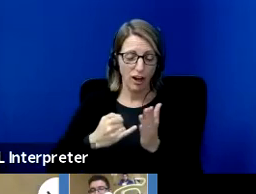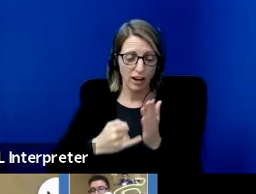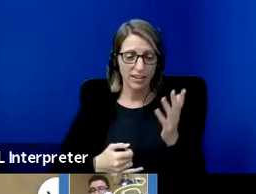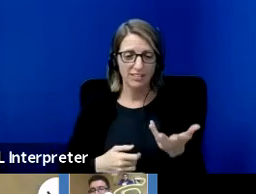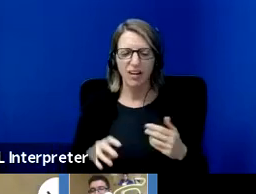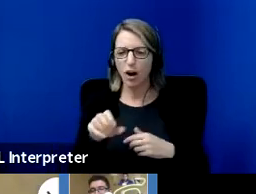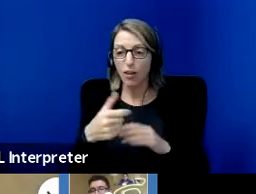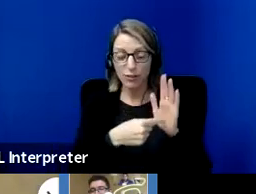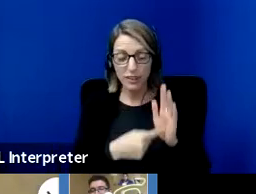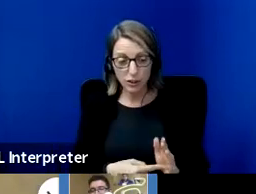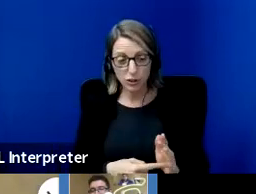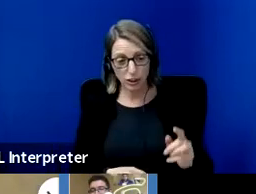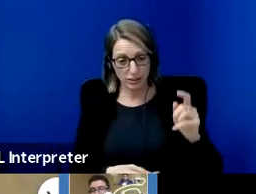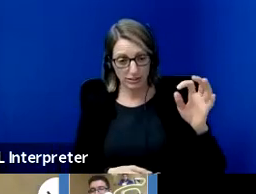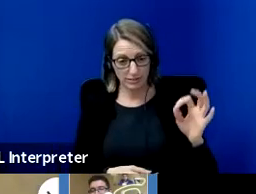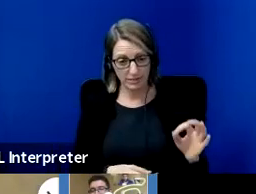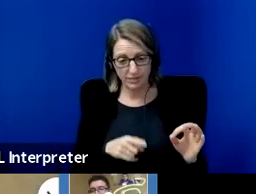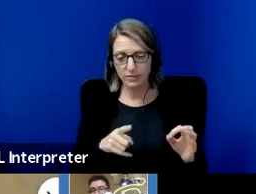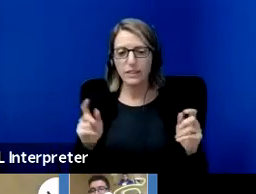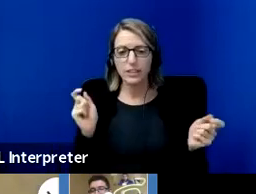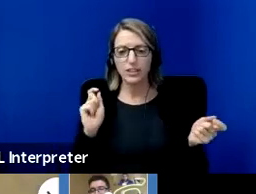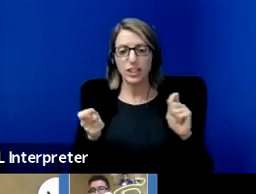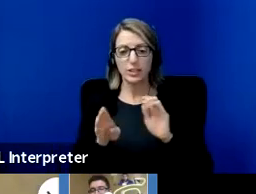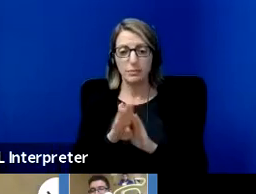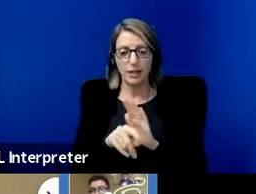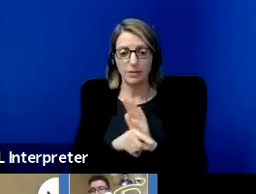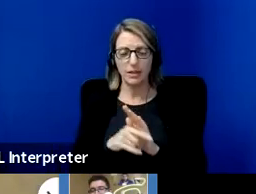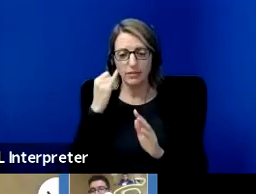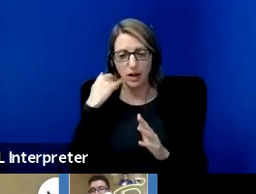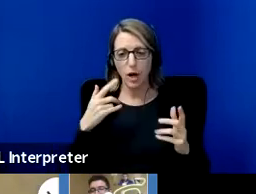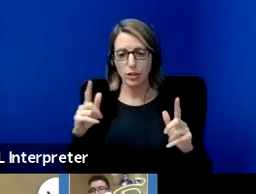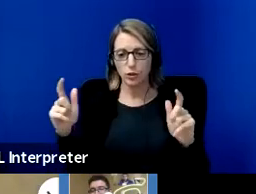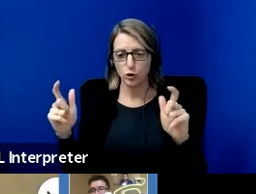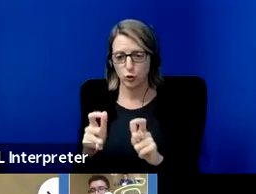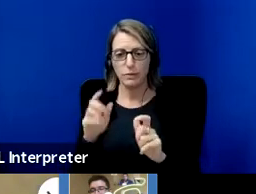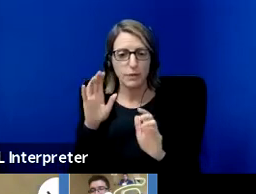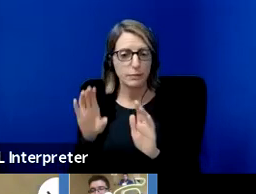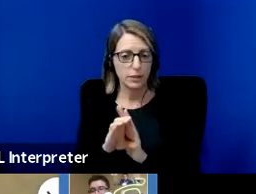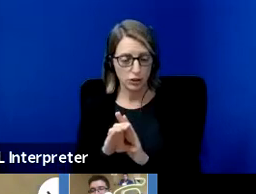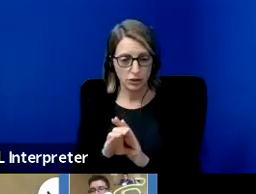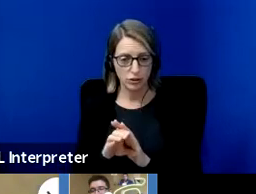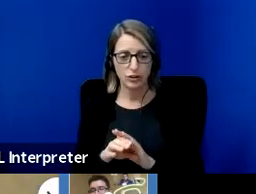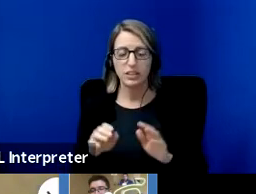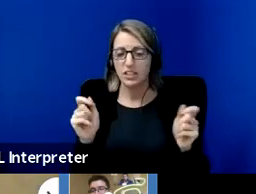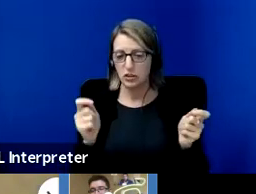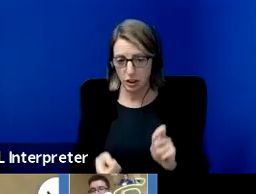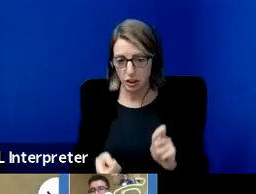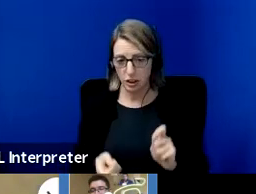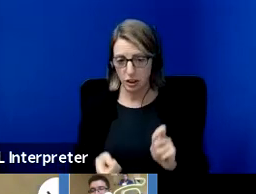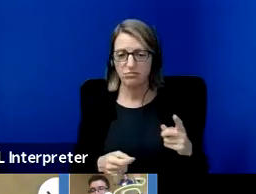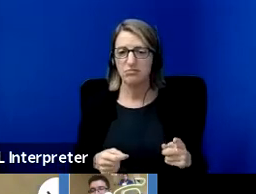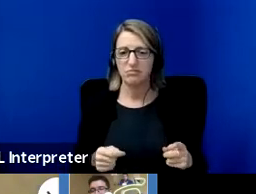other features. You can change the background. So if I wanted to shrink my picture, I could change it. I could have them go to a